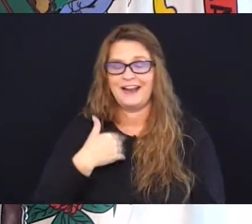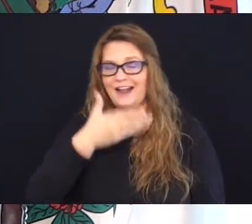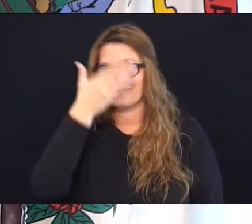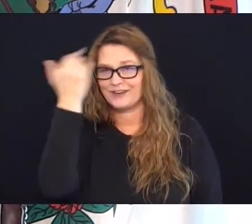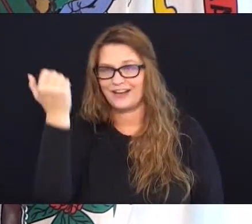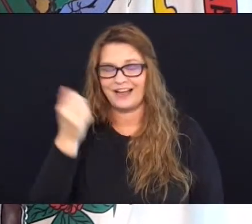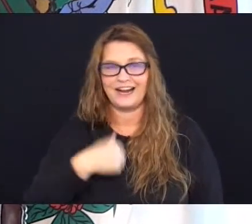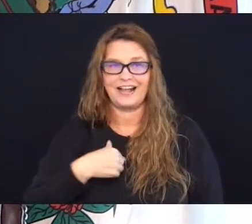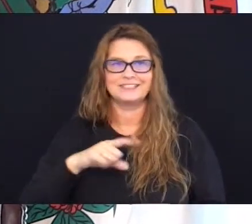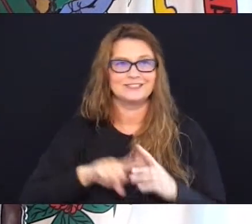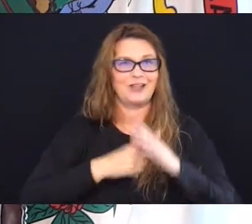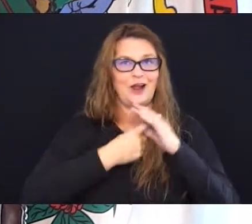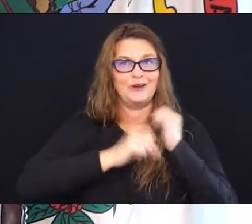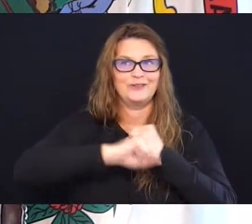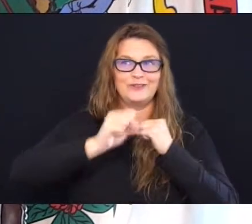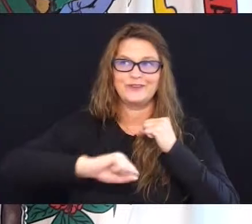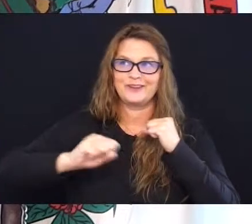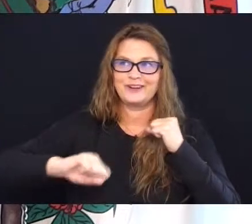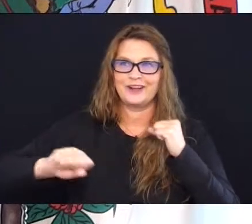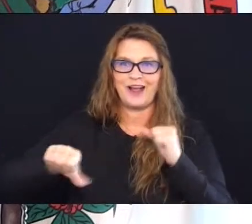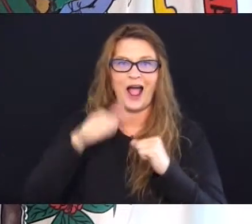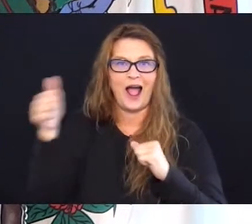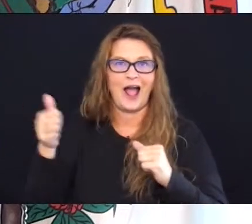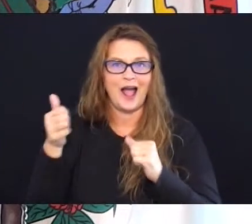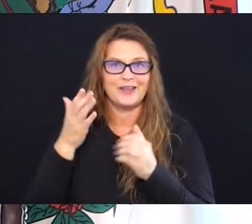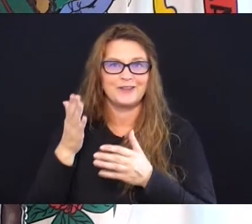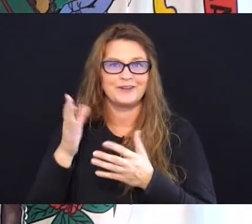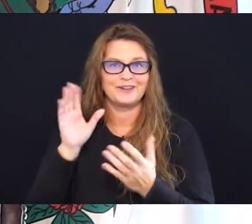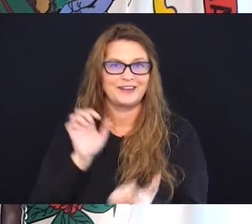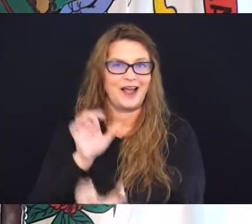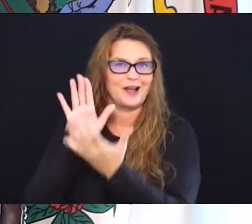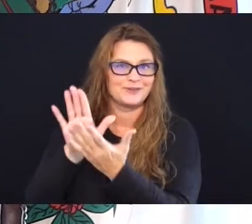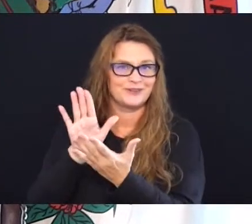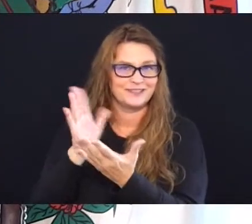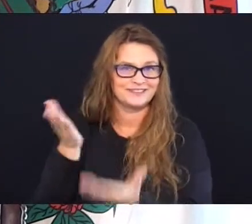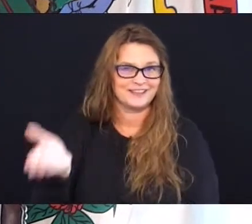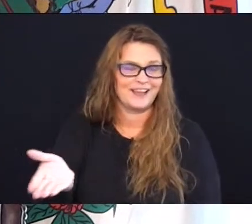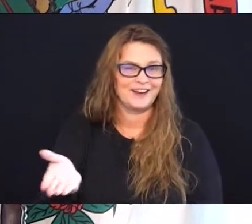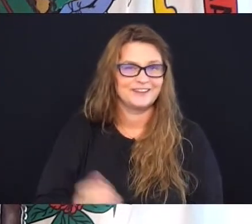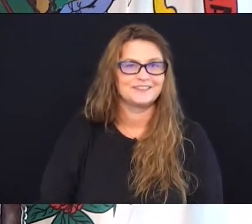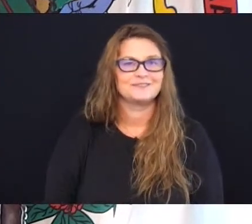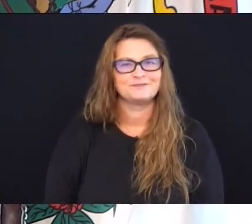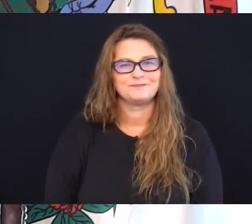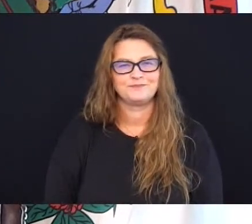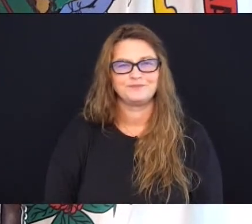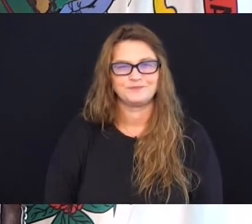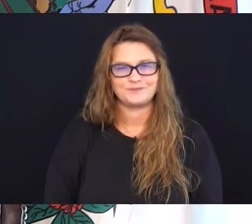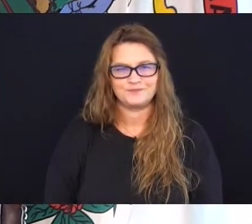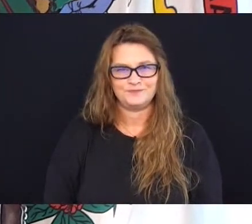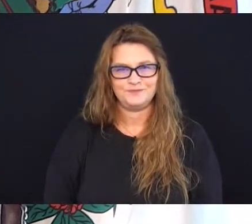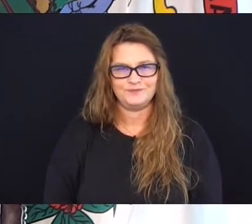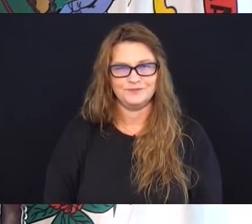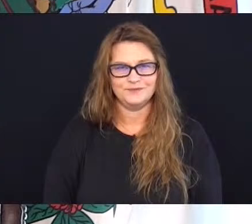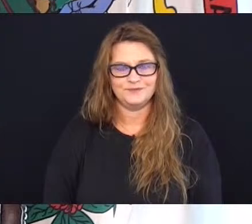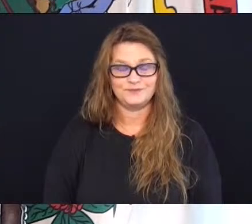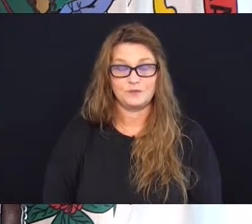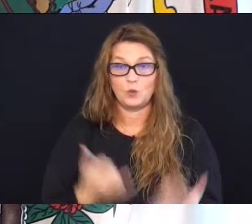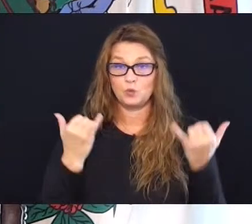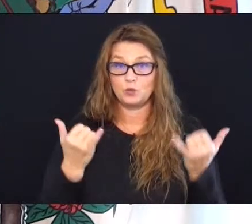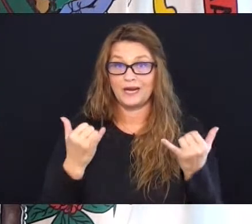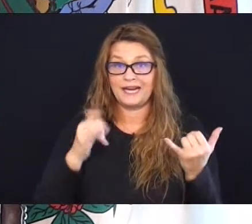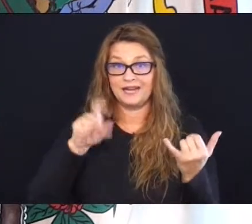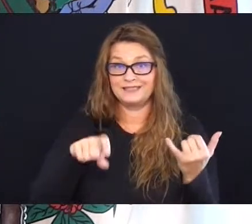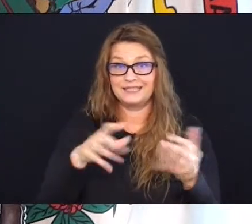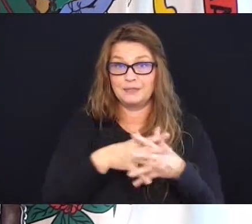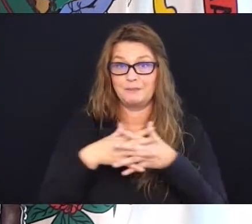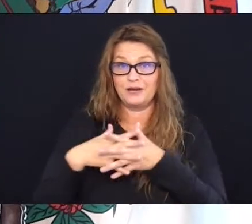guess I got wound up in all the other parts because I truly, truly believe that this is our point in time when America